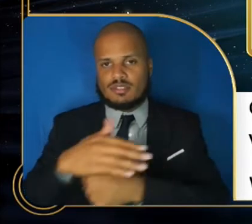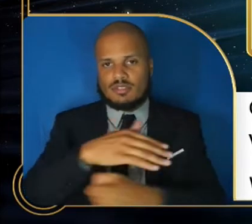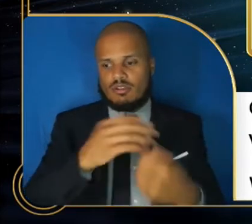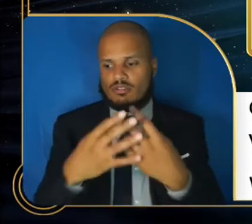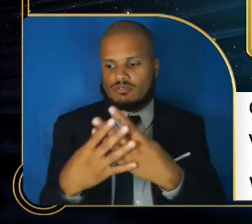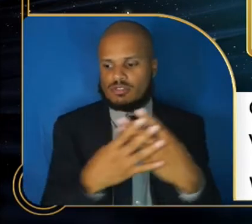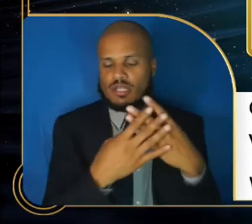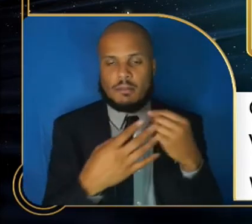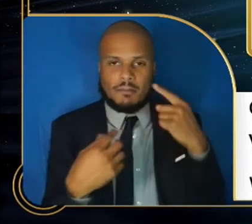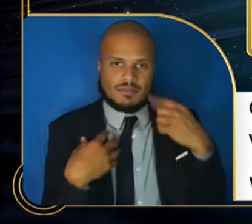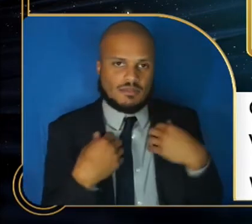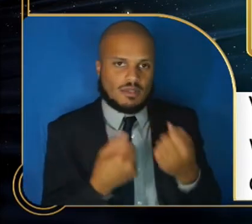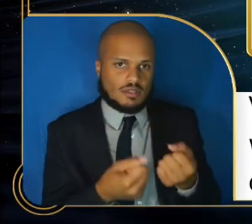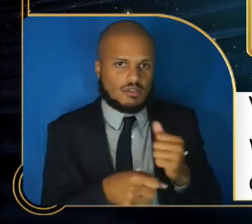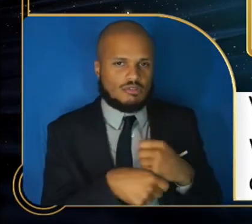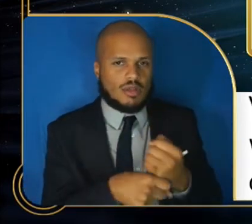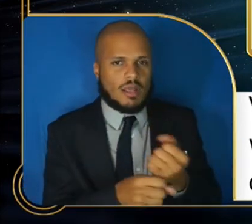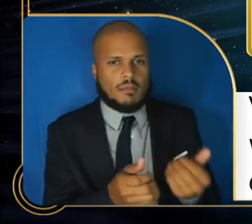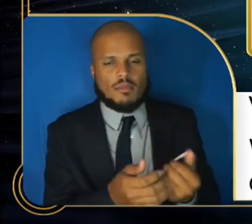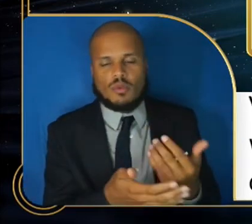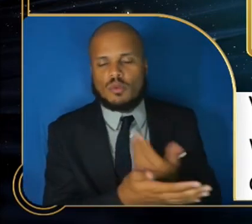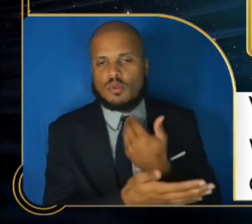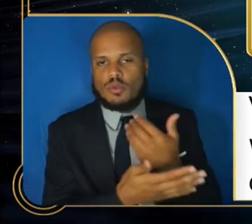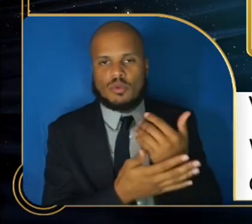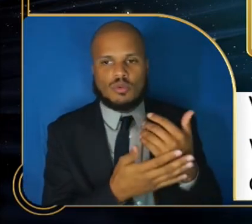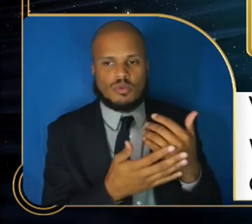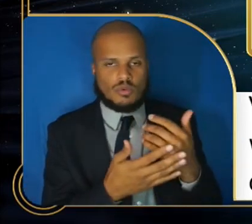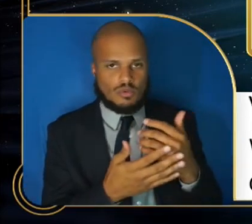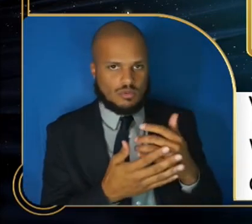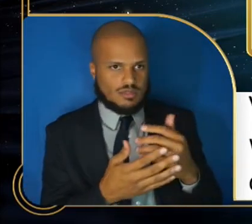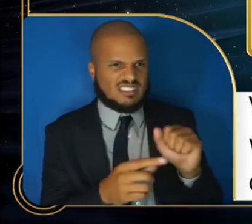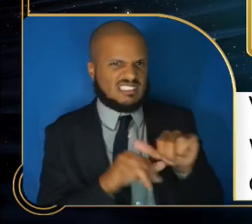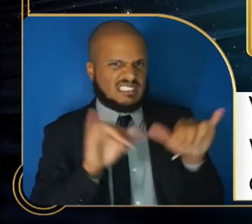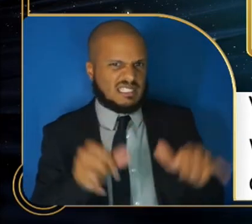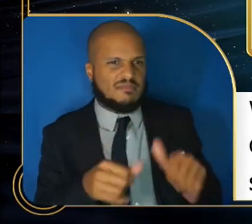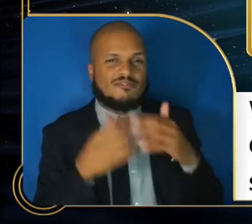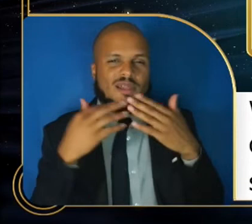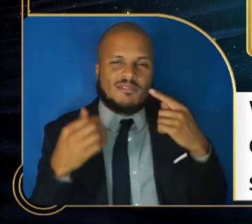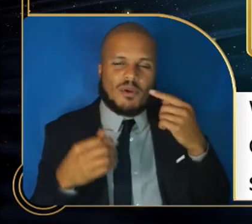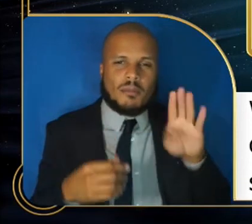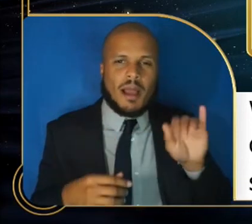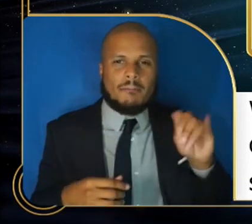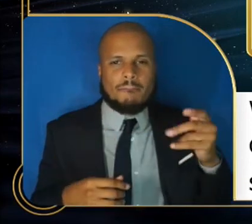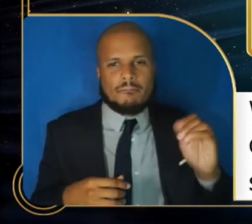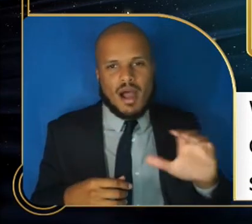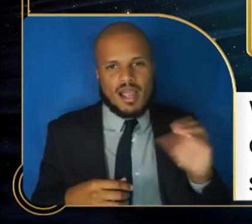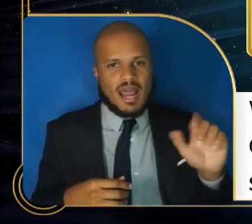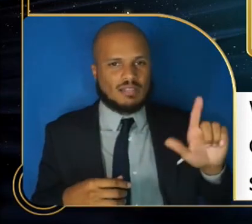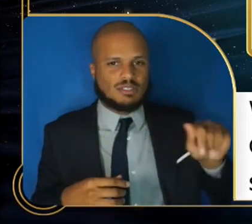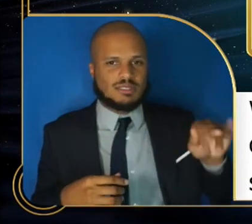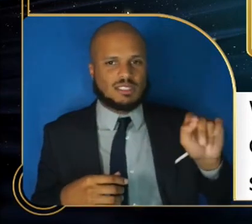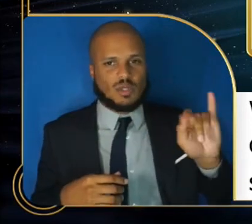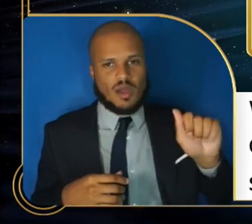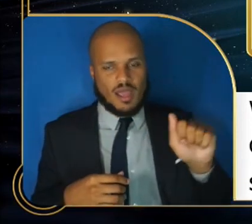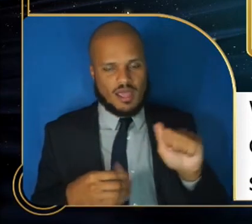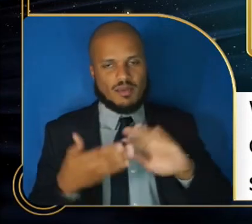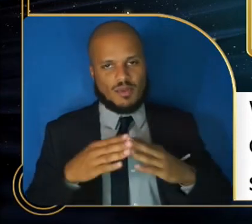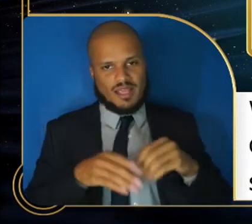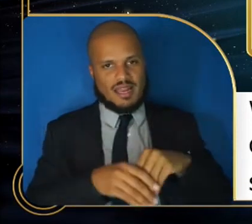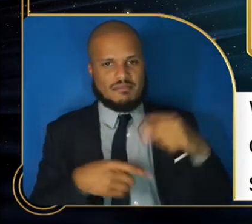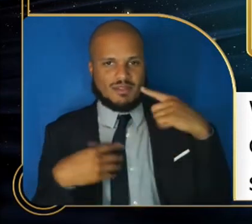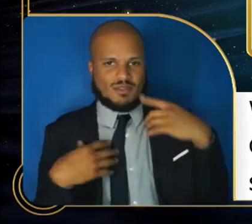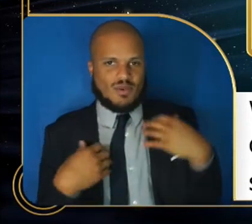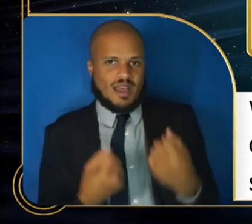more community-led support systems that are friendly to BIPOC and LGBTQIA+ communities in the mental health